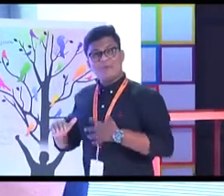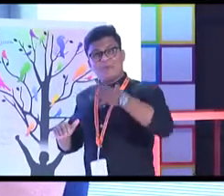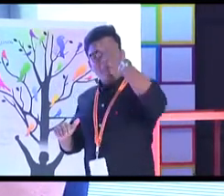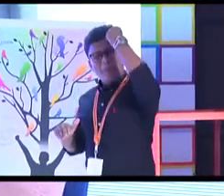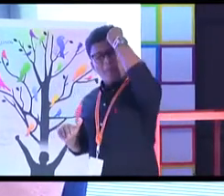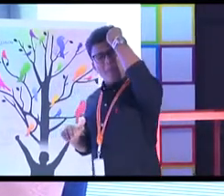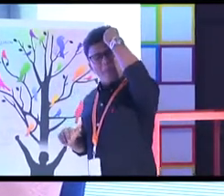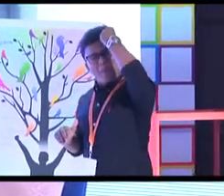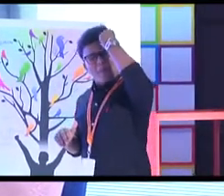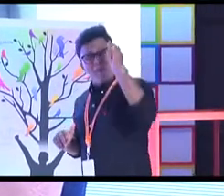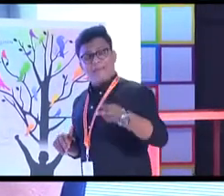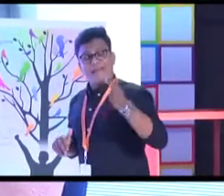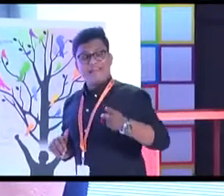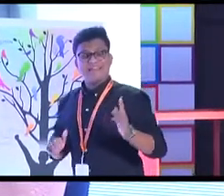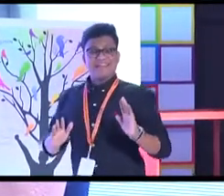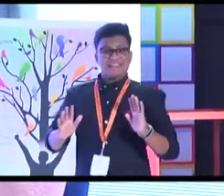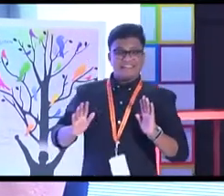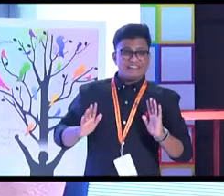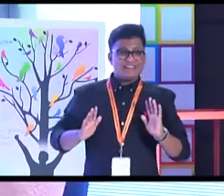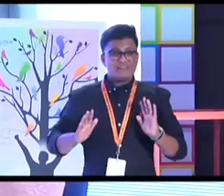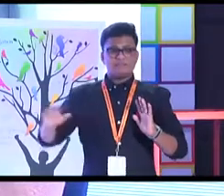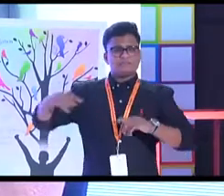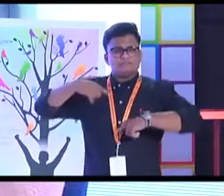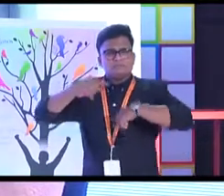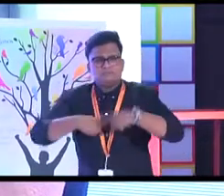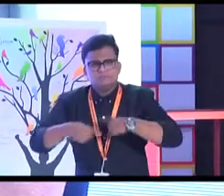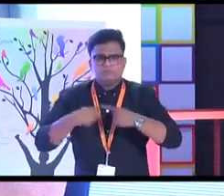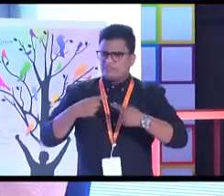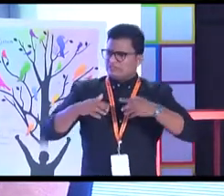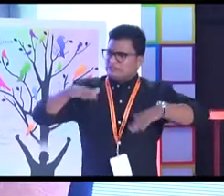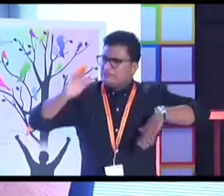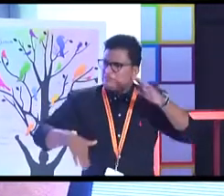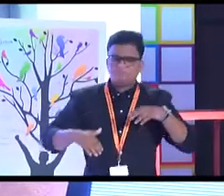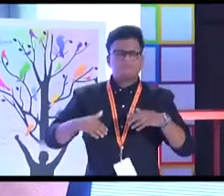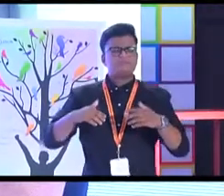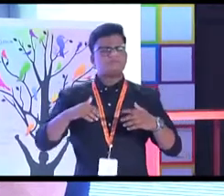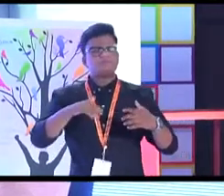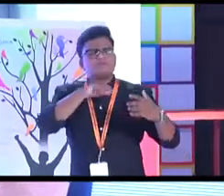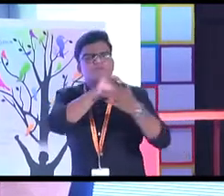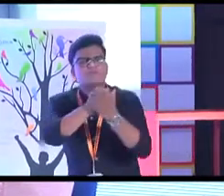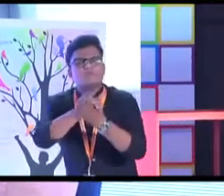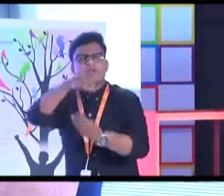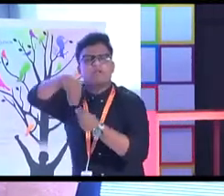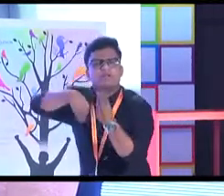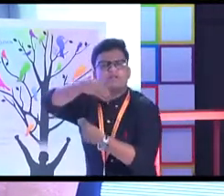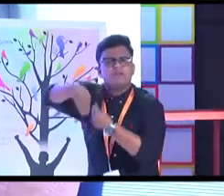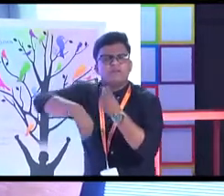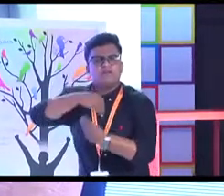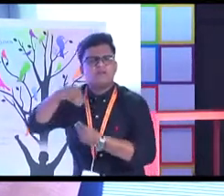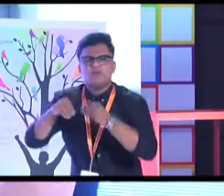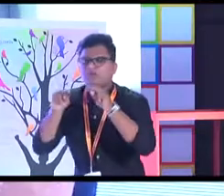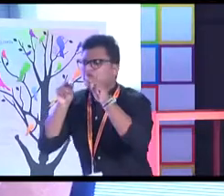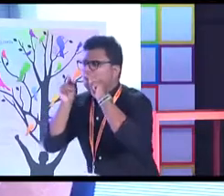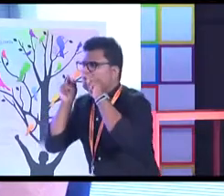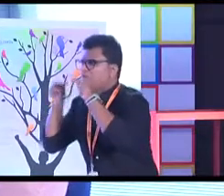every day and every now and then there used to be a fracture in my childhood. My friends, my relatives, all of them used to define me